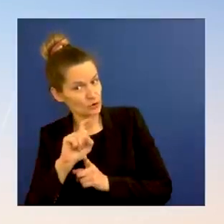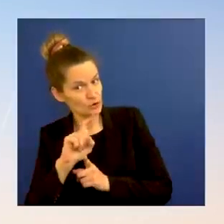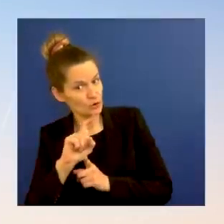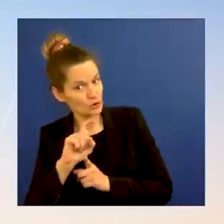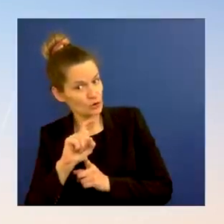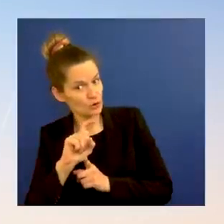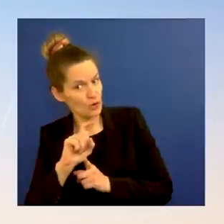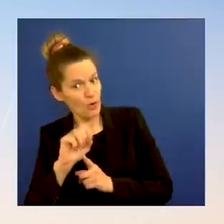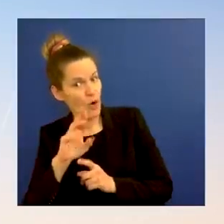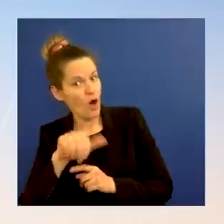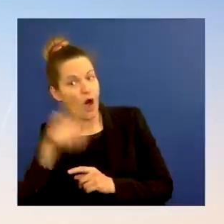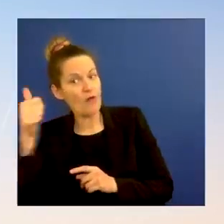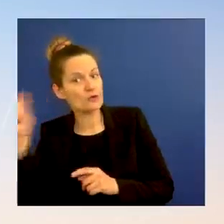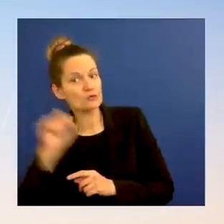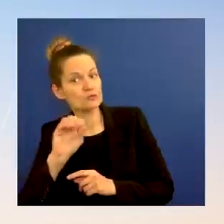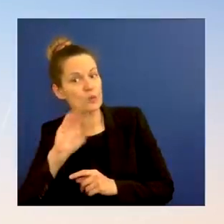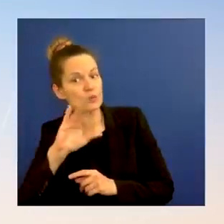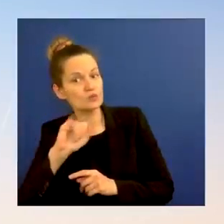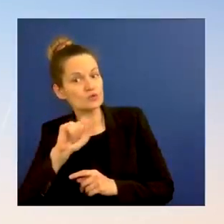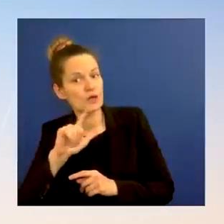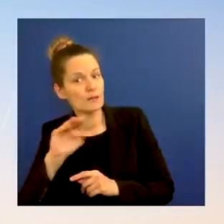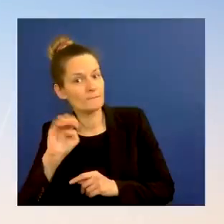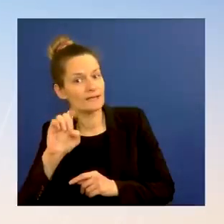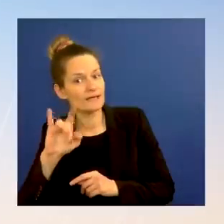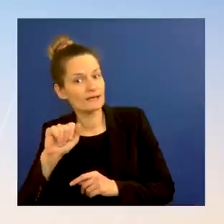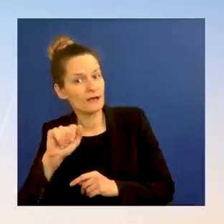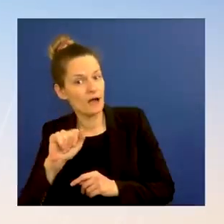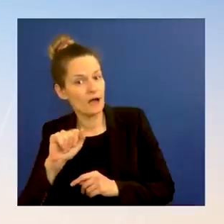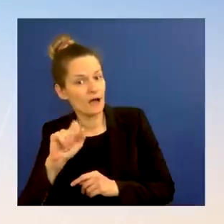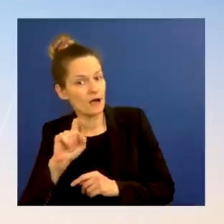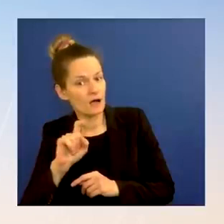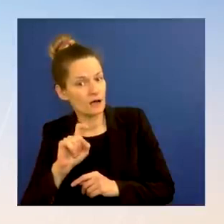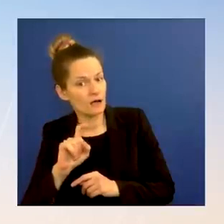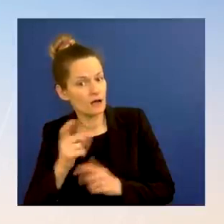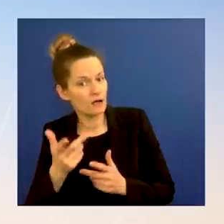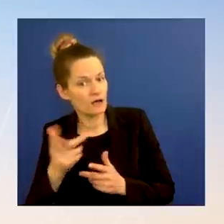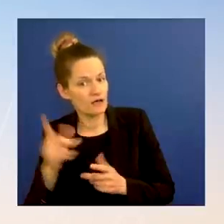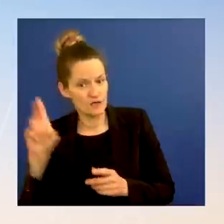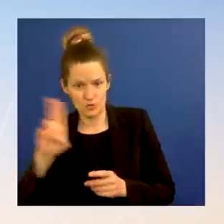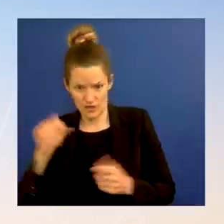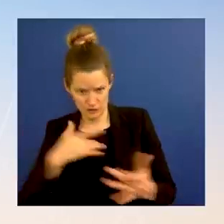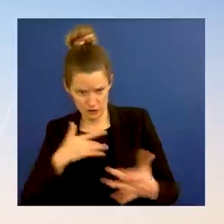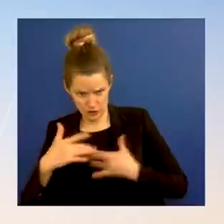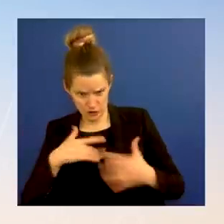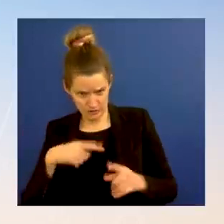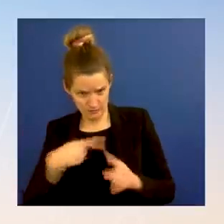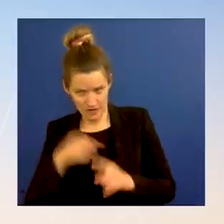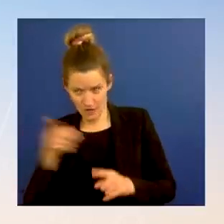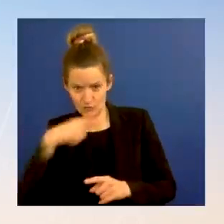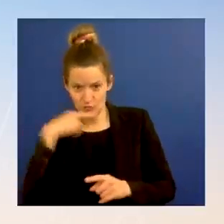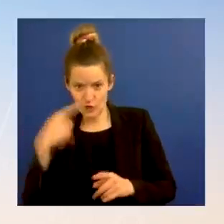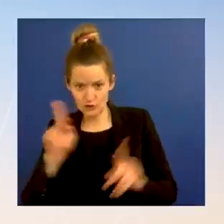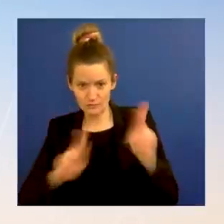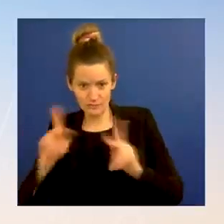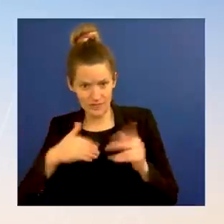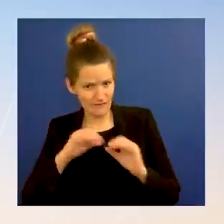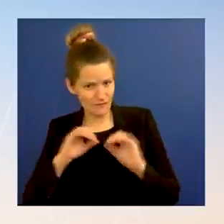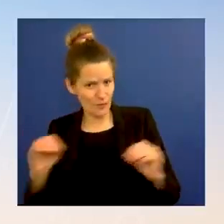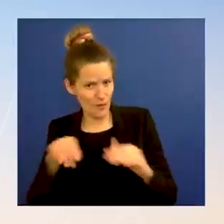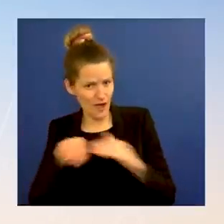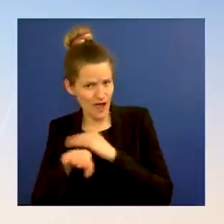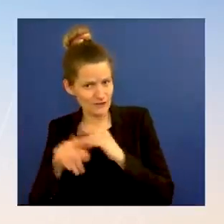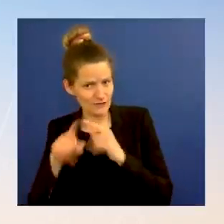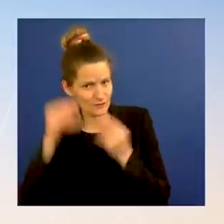source of information to Russian citizens being cut off? You know, this is part of their effort, as you know, I mean, to cut off